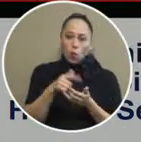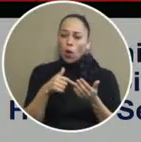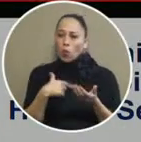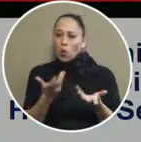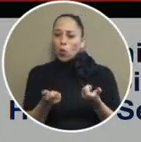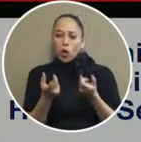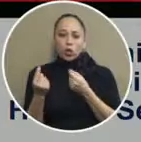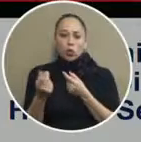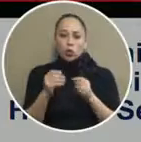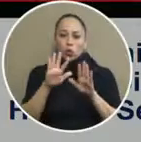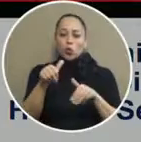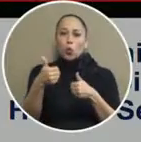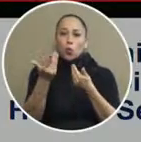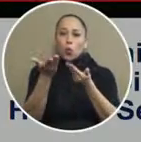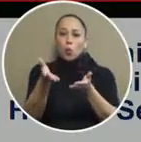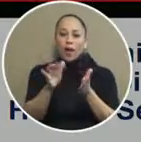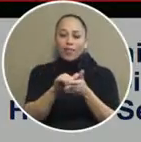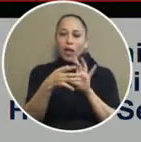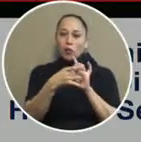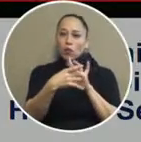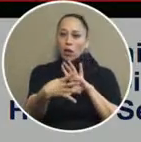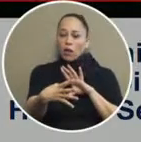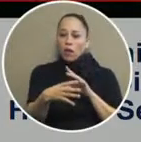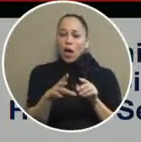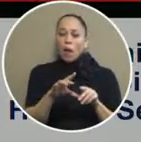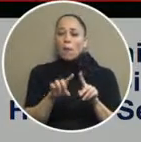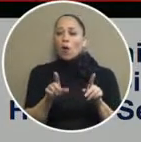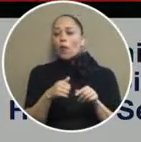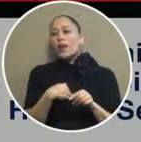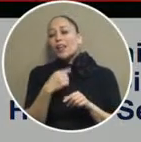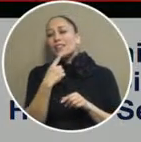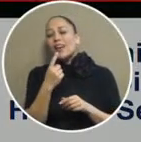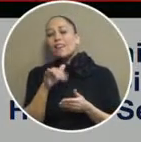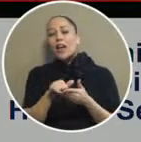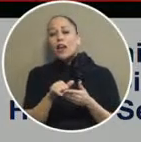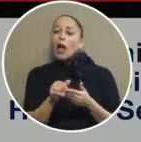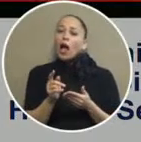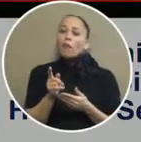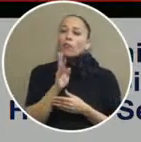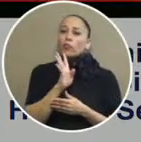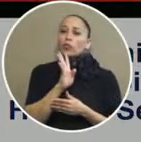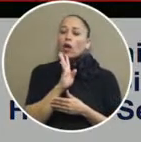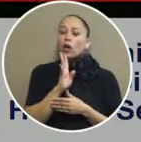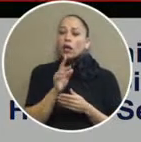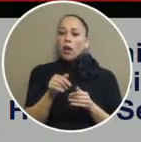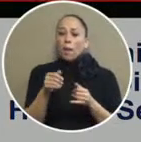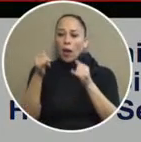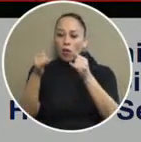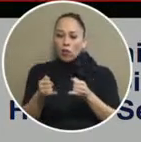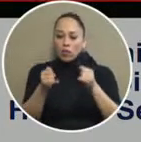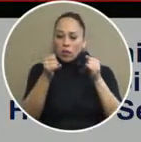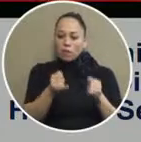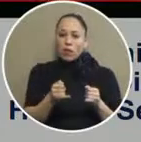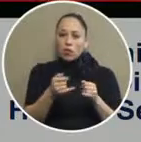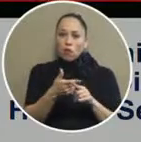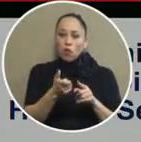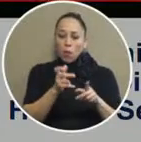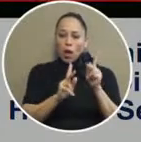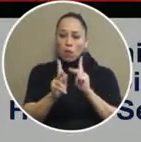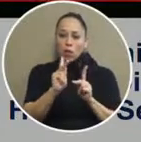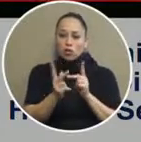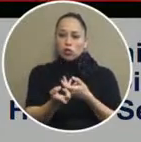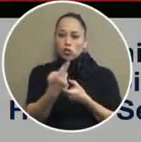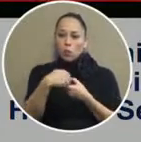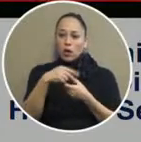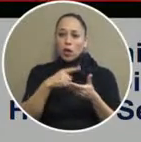do going forward to provide that relief. But when I speak to that, I'm speaking to individual El Pasoans that